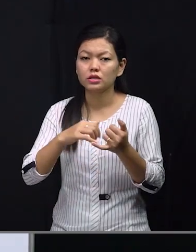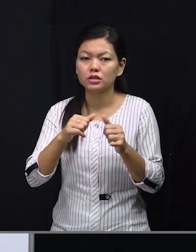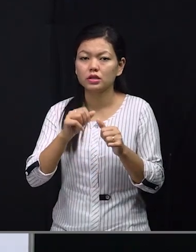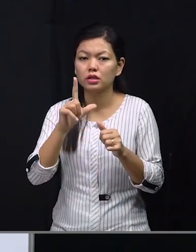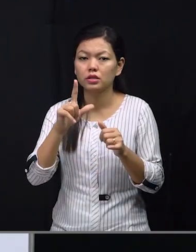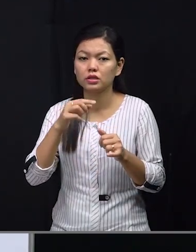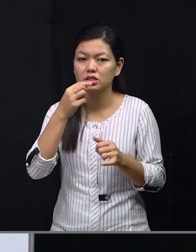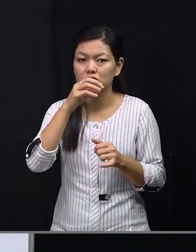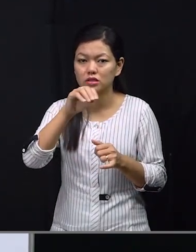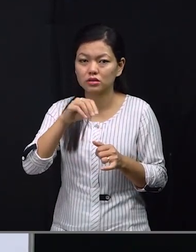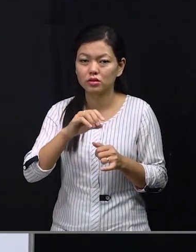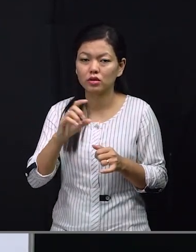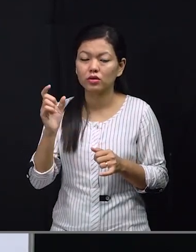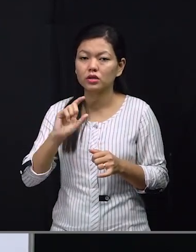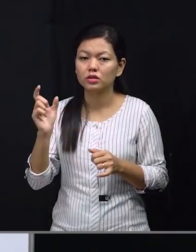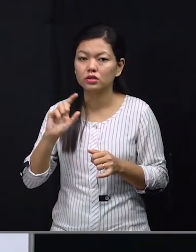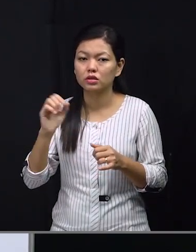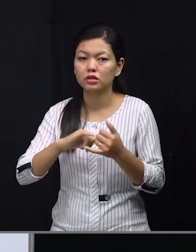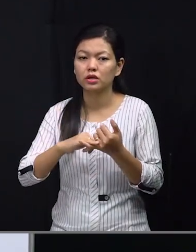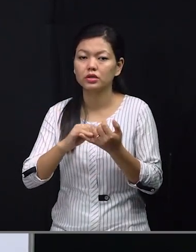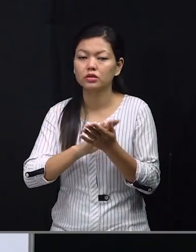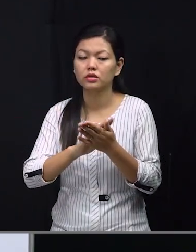iodide and we get iodopenzene.